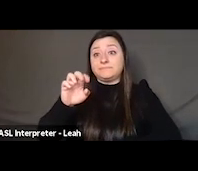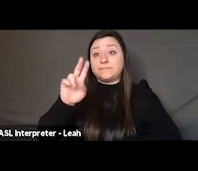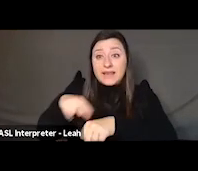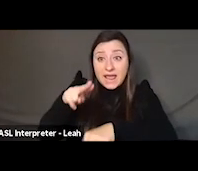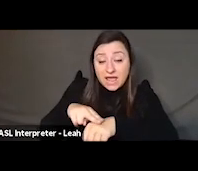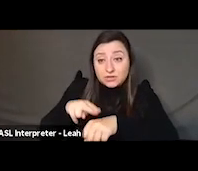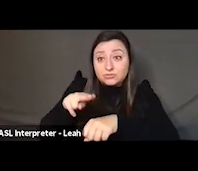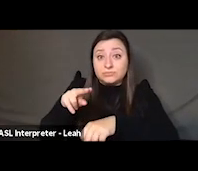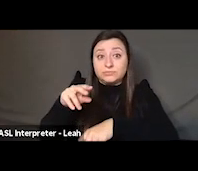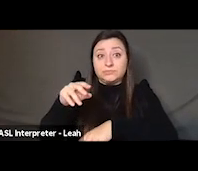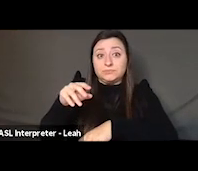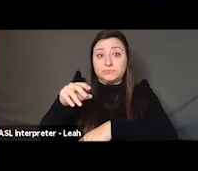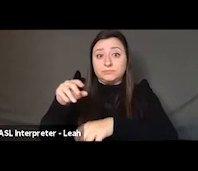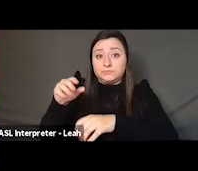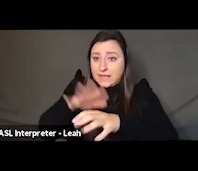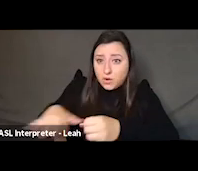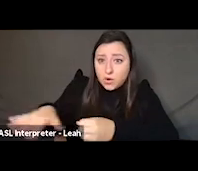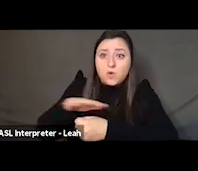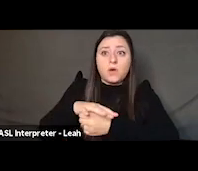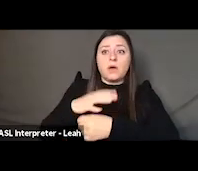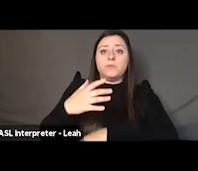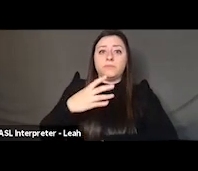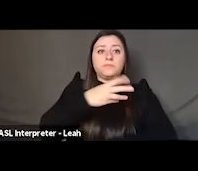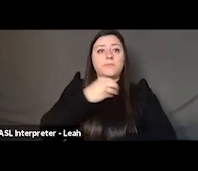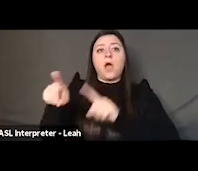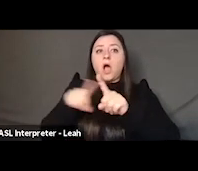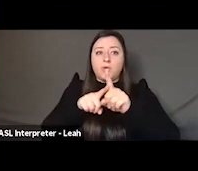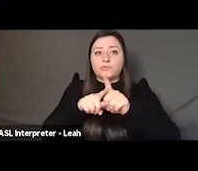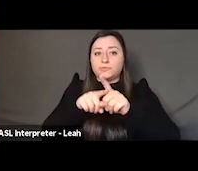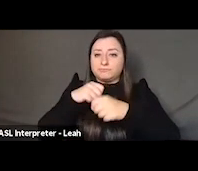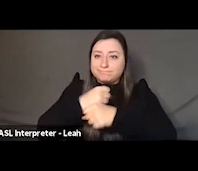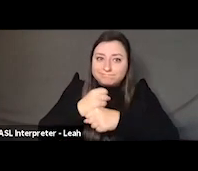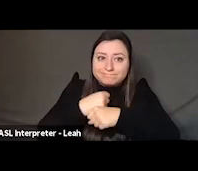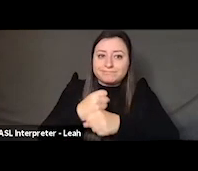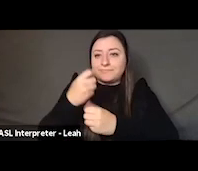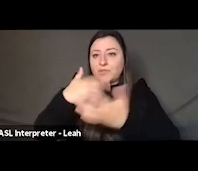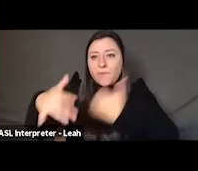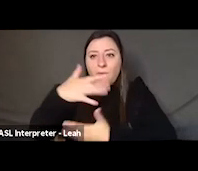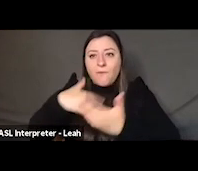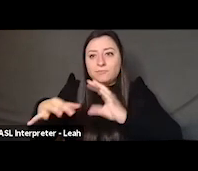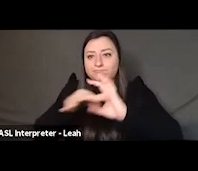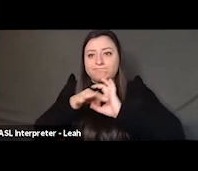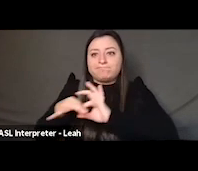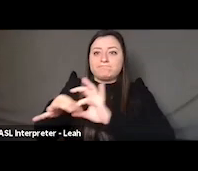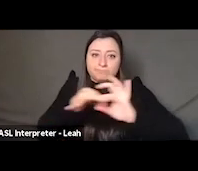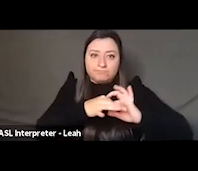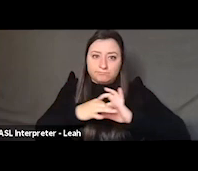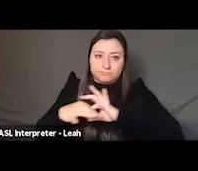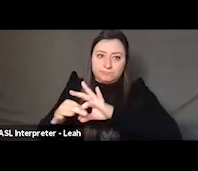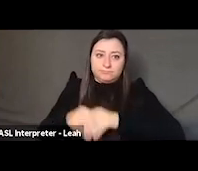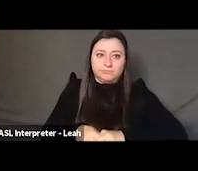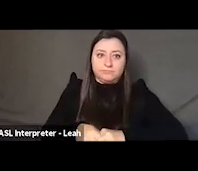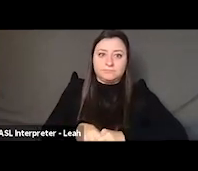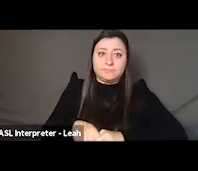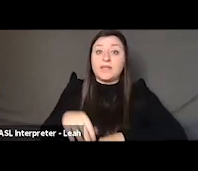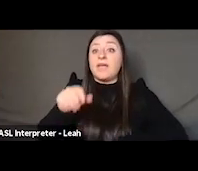areas, and also regenerating social connections. And don't forget the power of civil society.